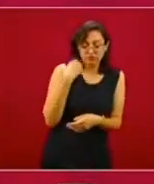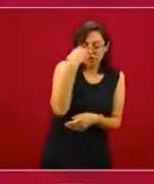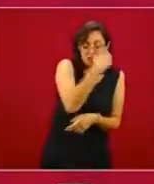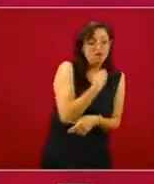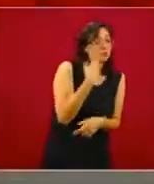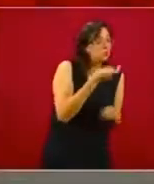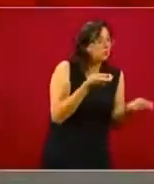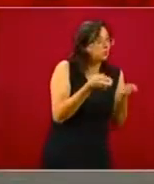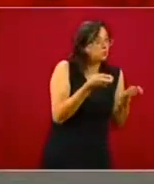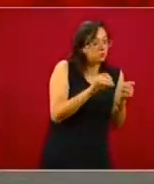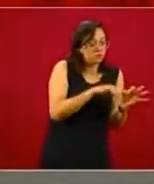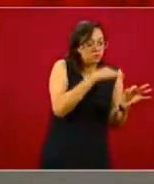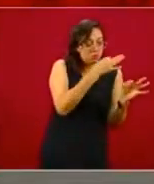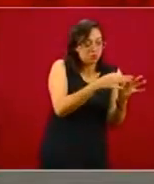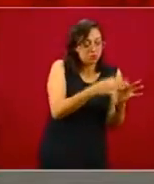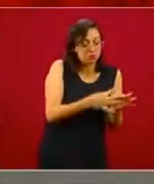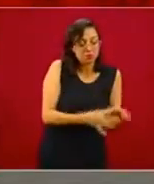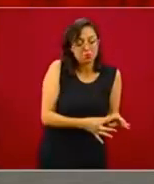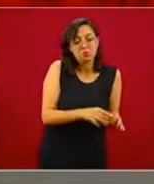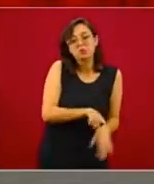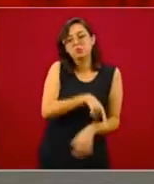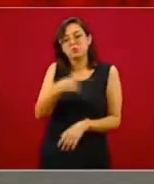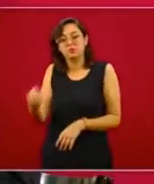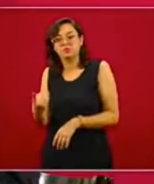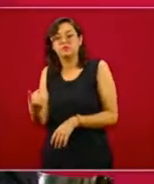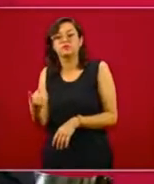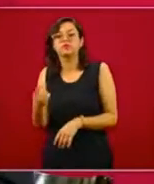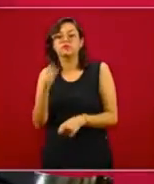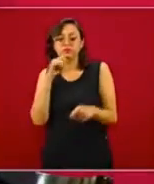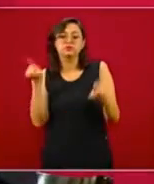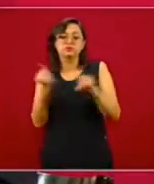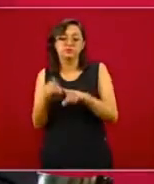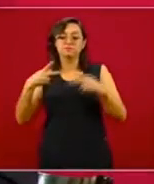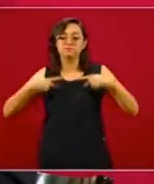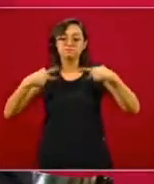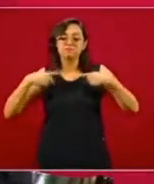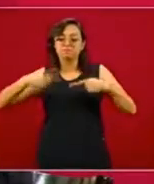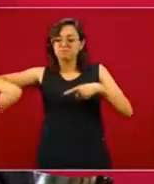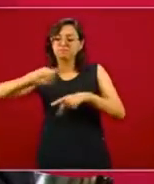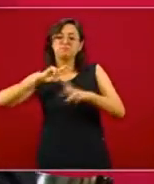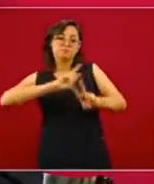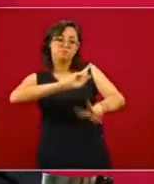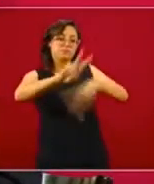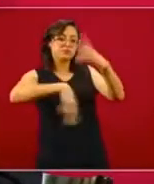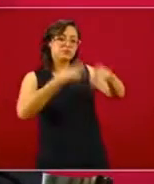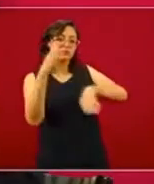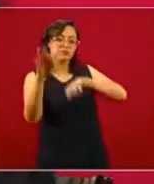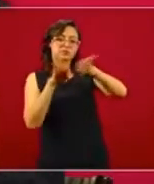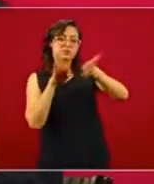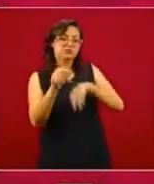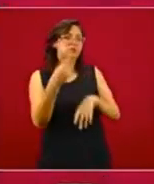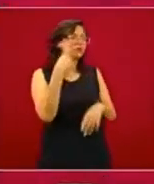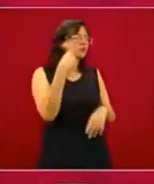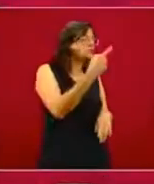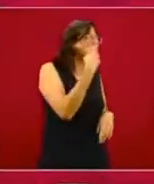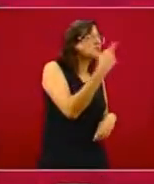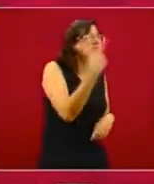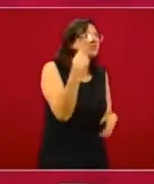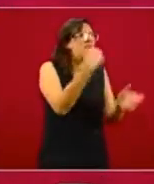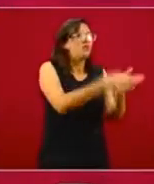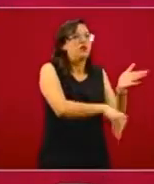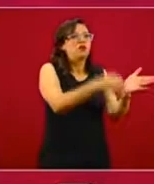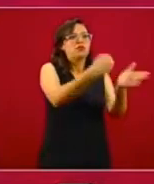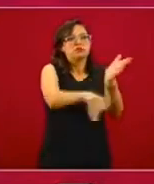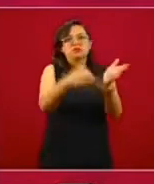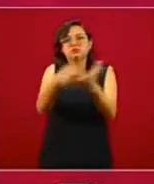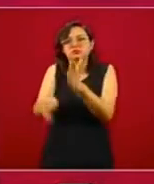the self-assessment, self-regulation, compliance, and all. The key piece would be the workers, because if the